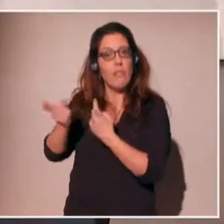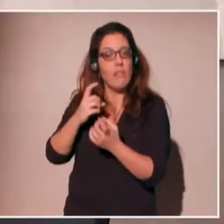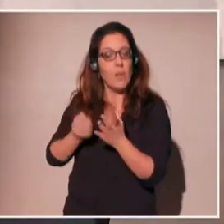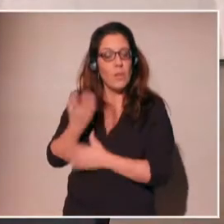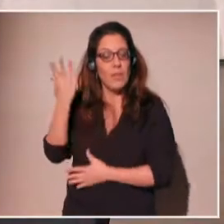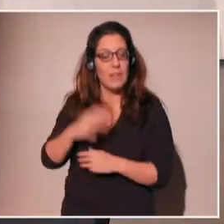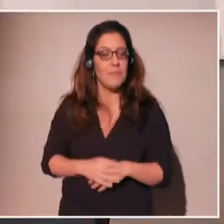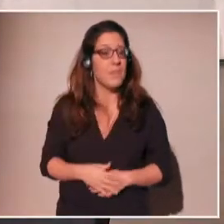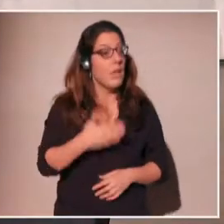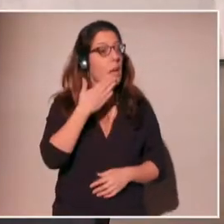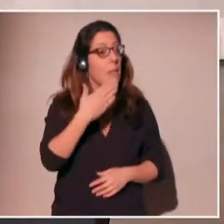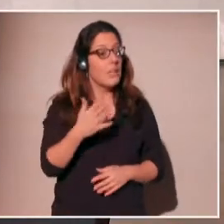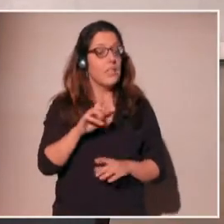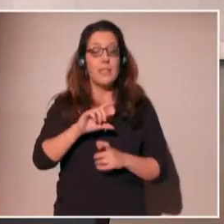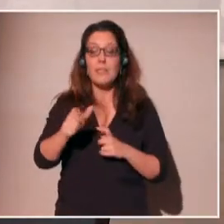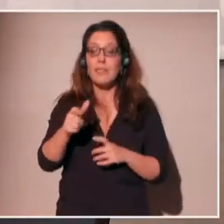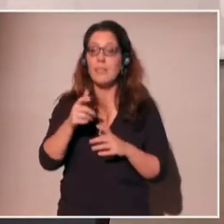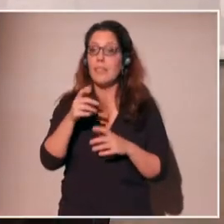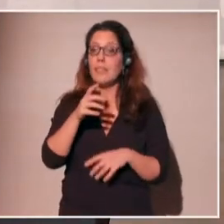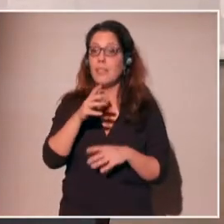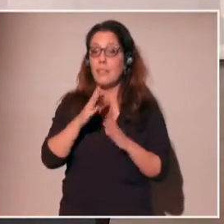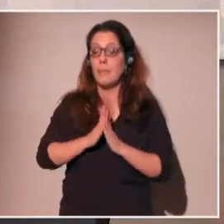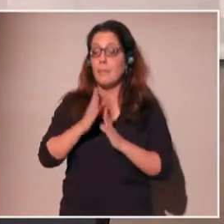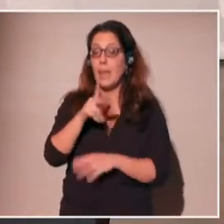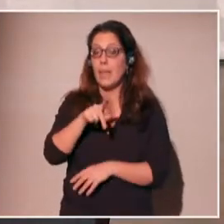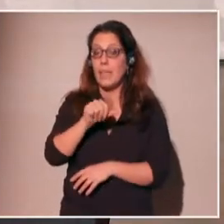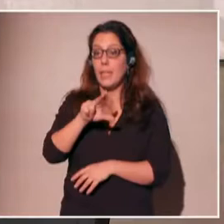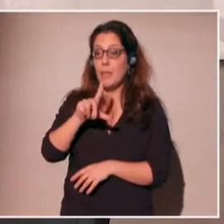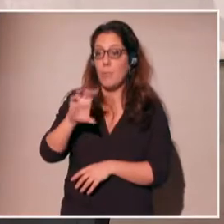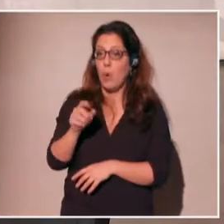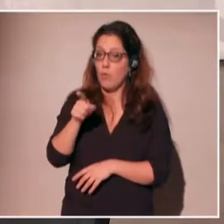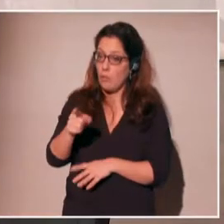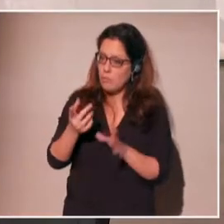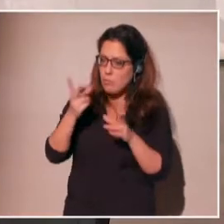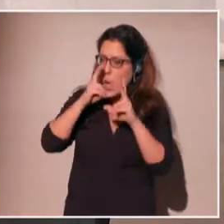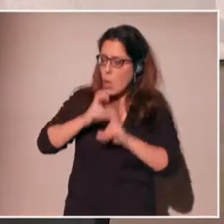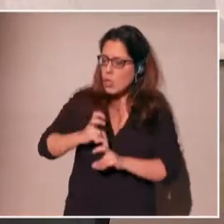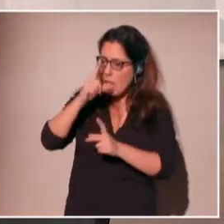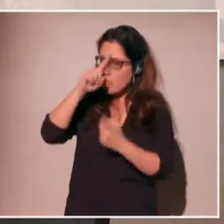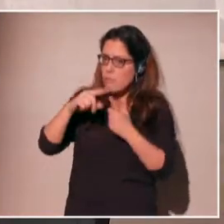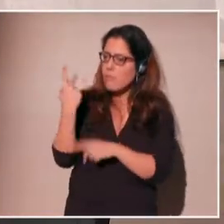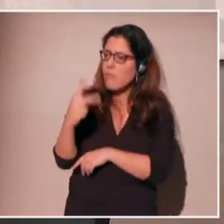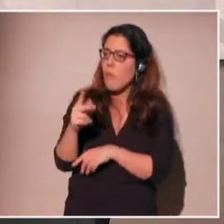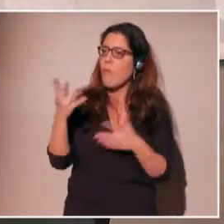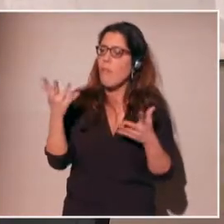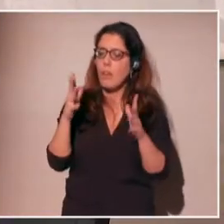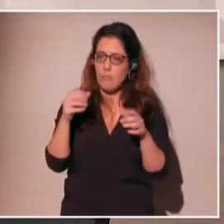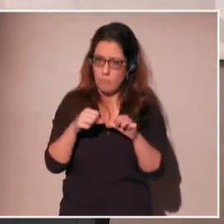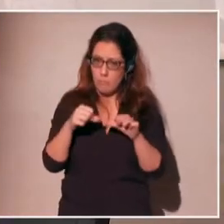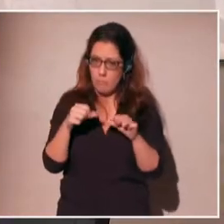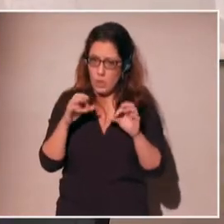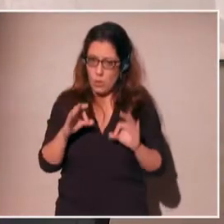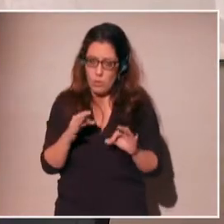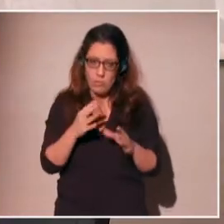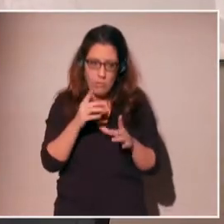your field of research, you are also exploring the help of AI in creative tasks, as you mentioned. So beyond classification,